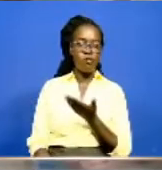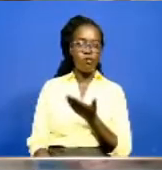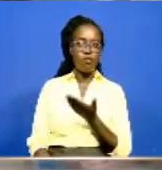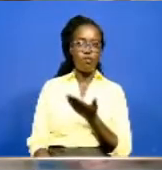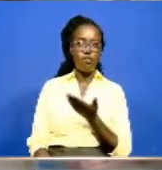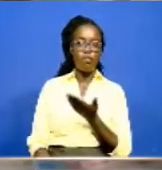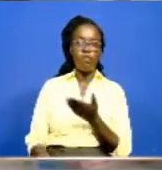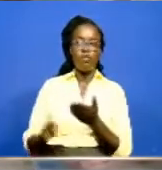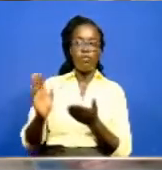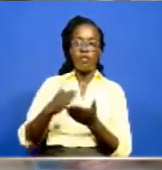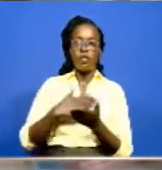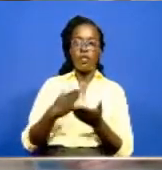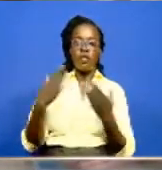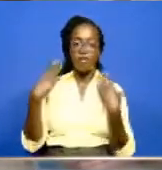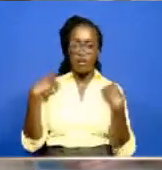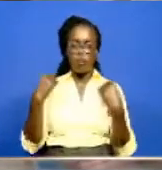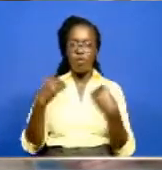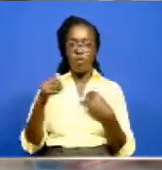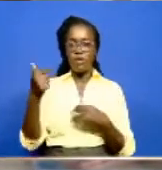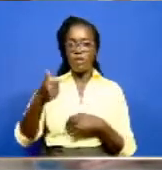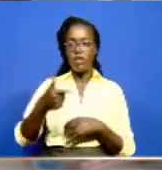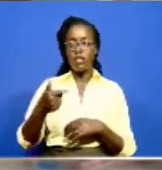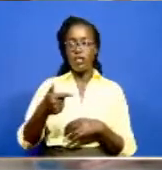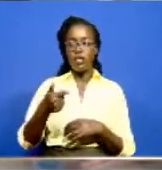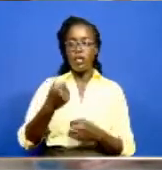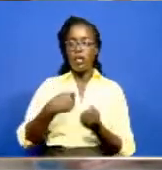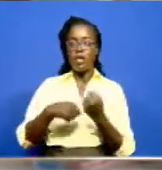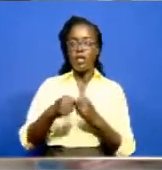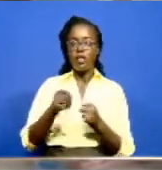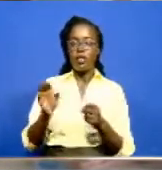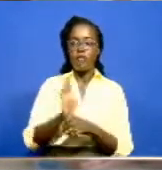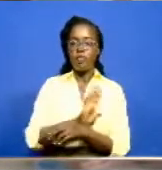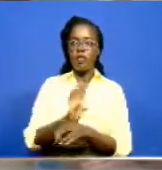arts, and sports to keep them actively occupied to avoid